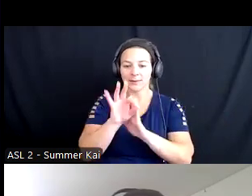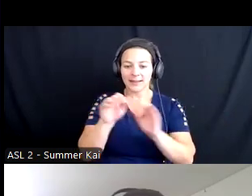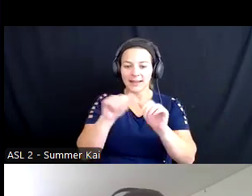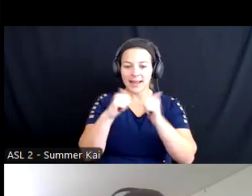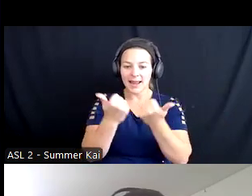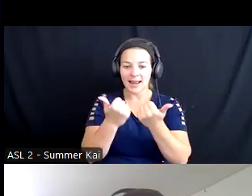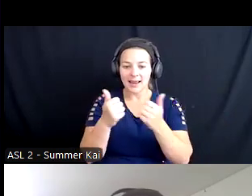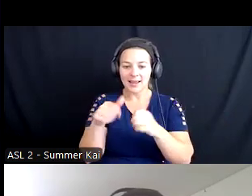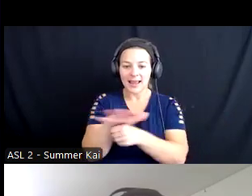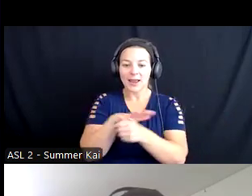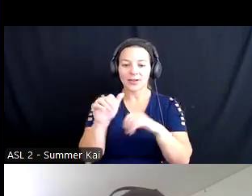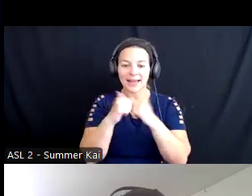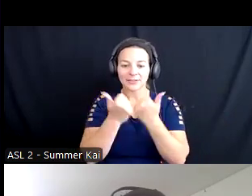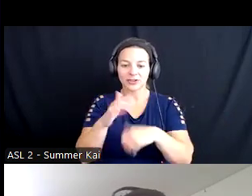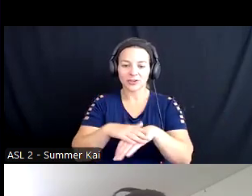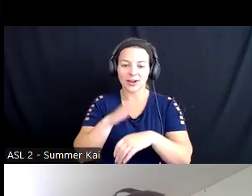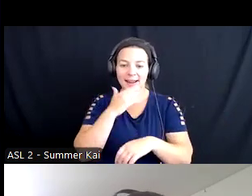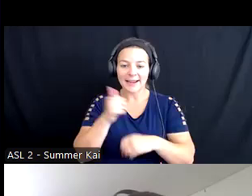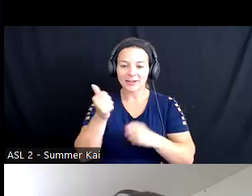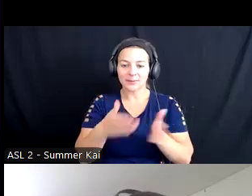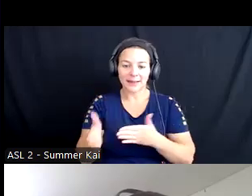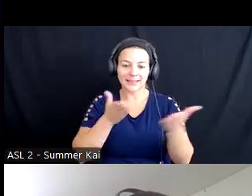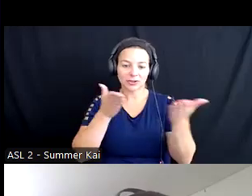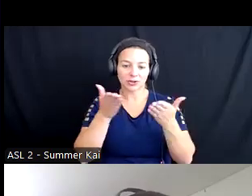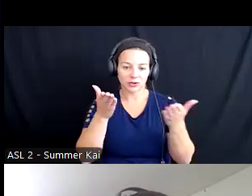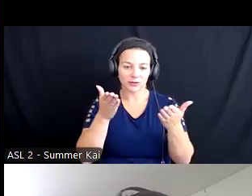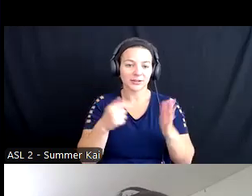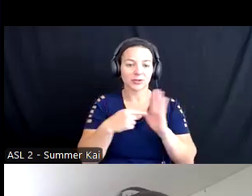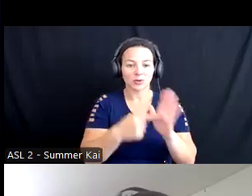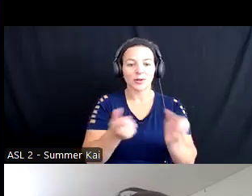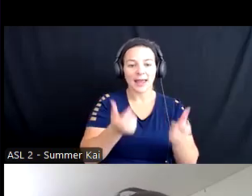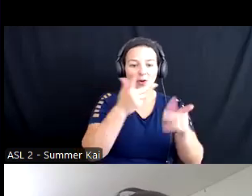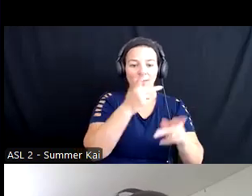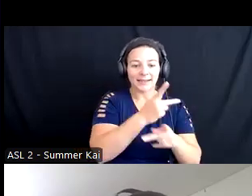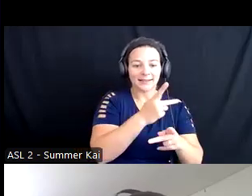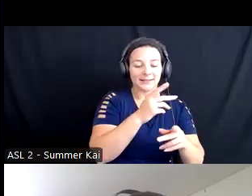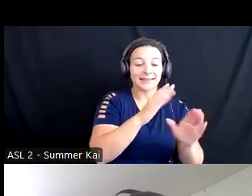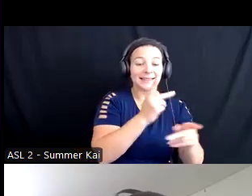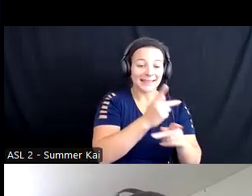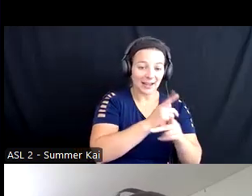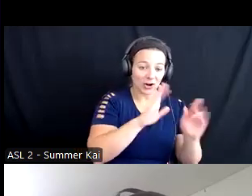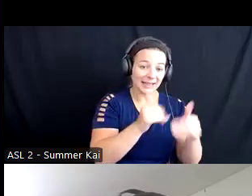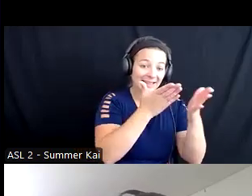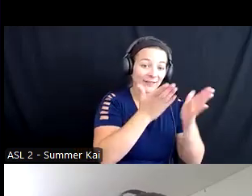Agency on Aging Planning Service Areas. It just shows the number of caregivers of people